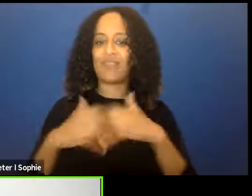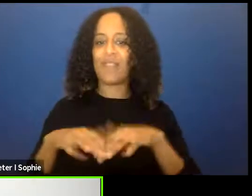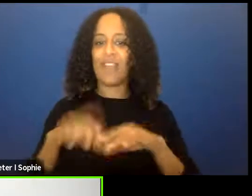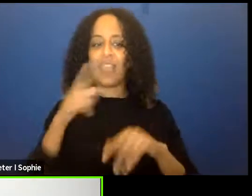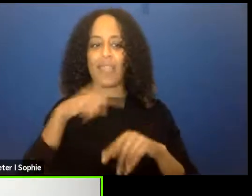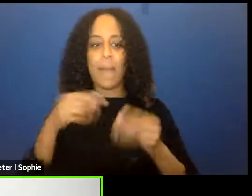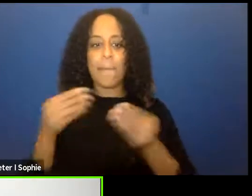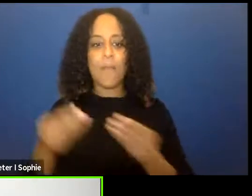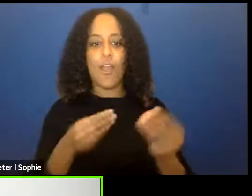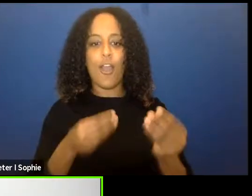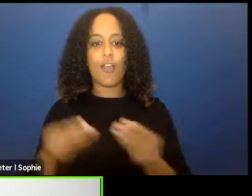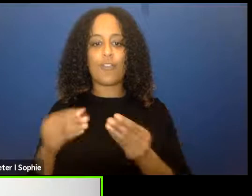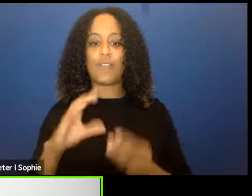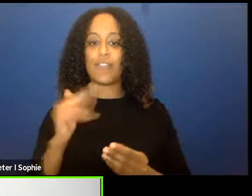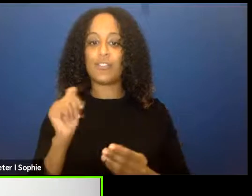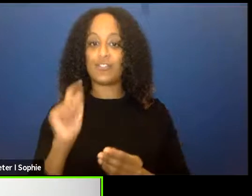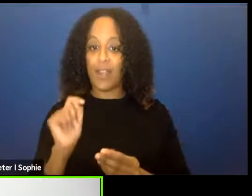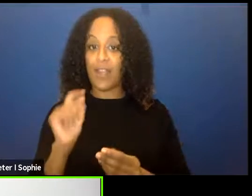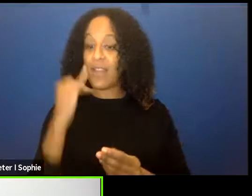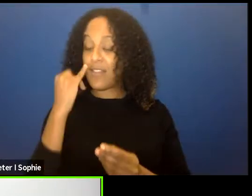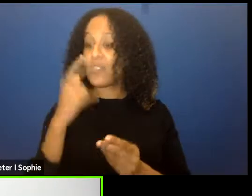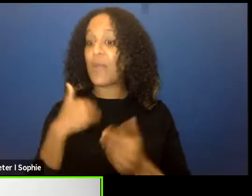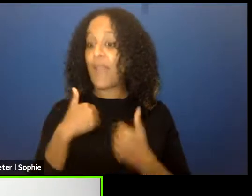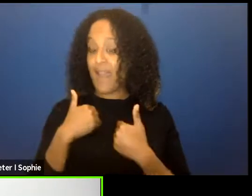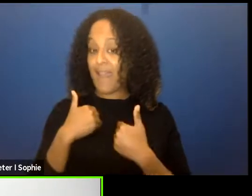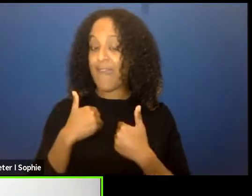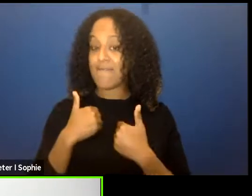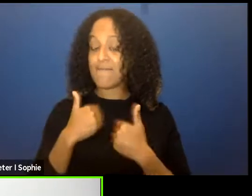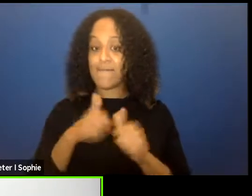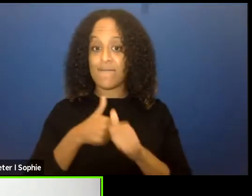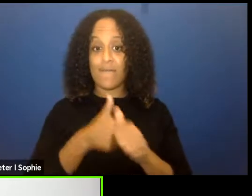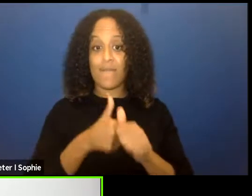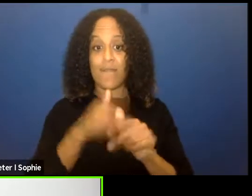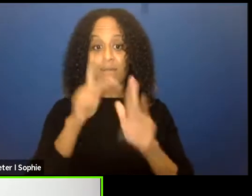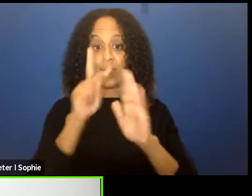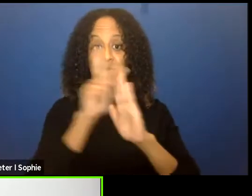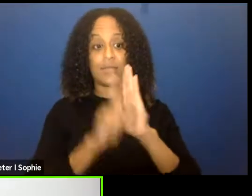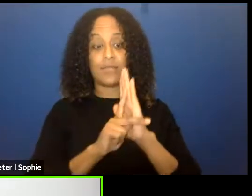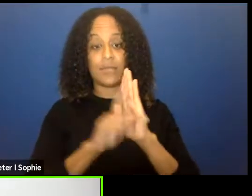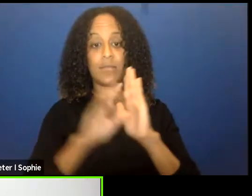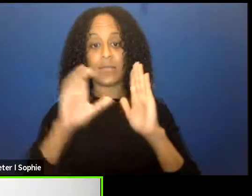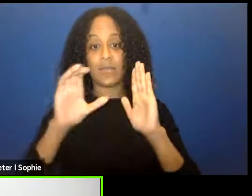So, as I said earlier, there's a code of conduct you can find at